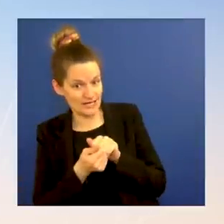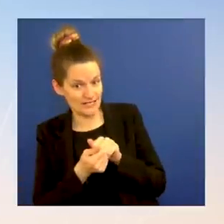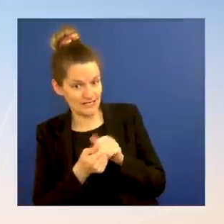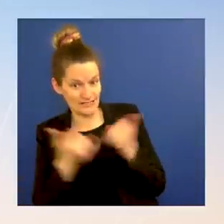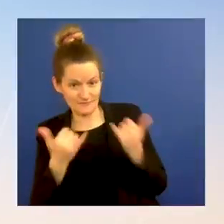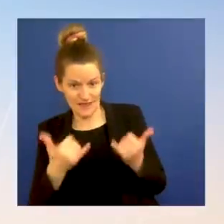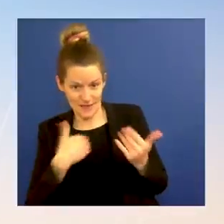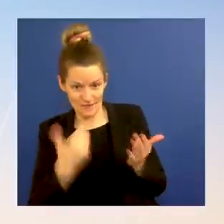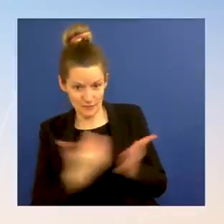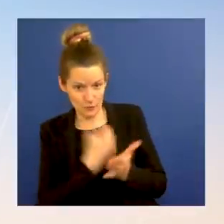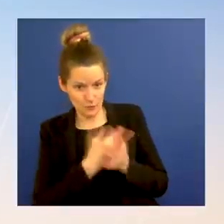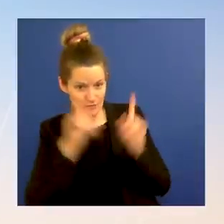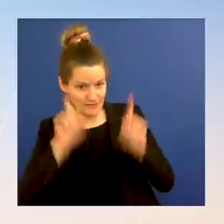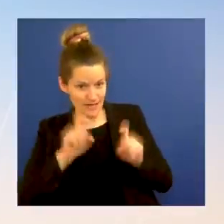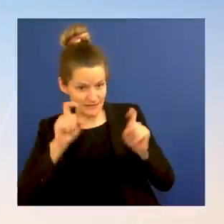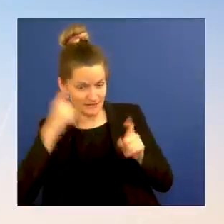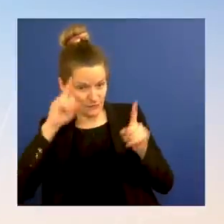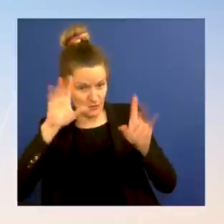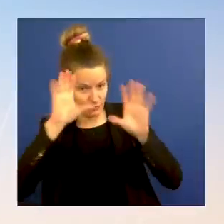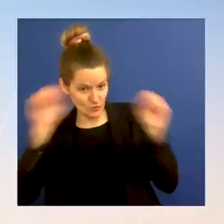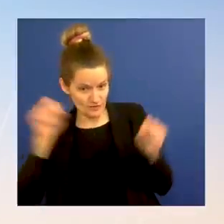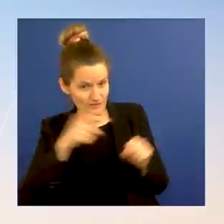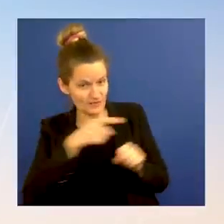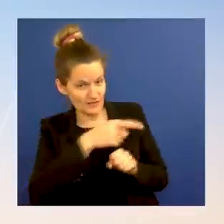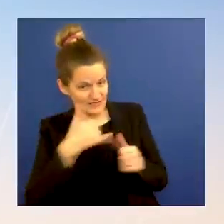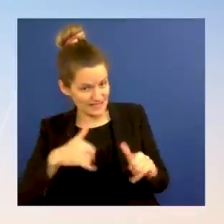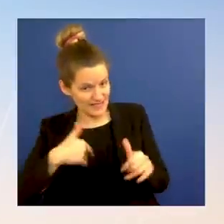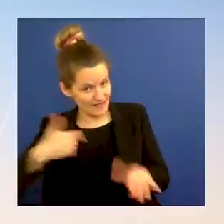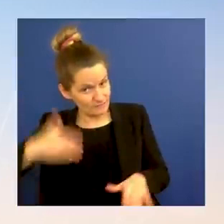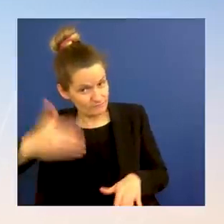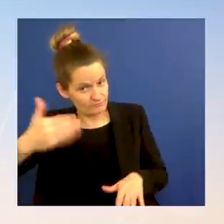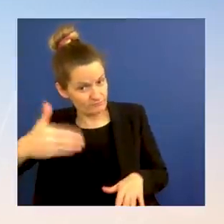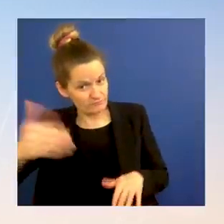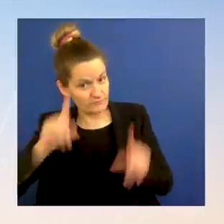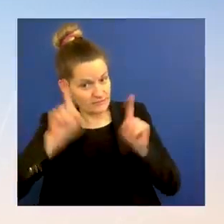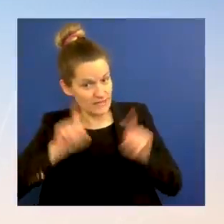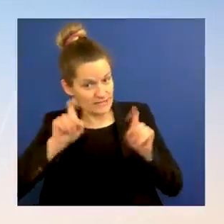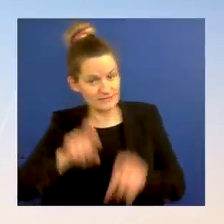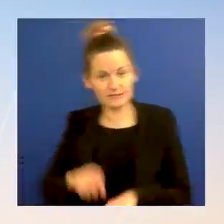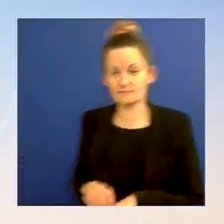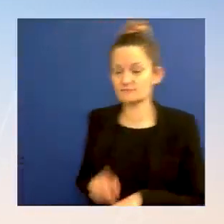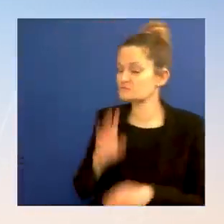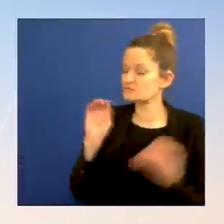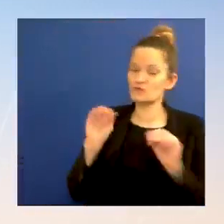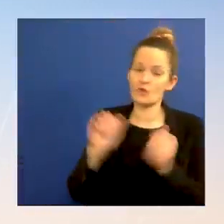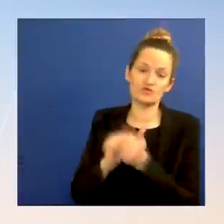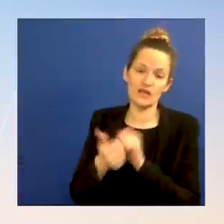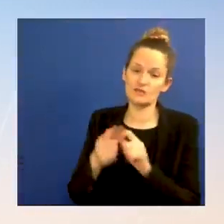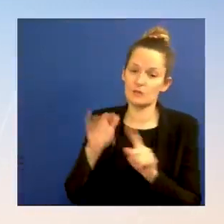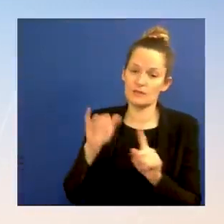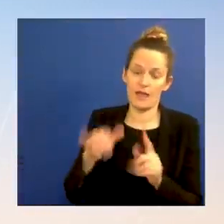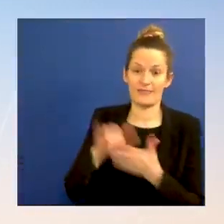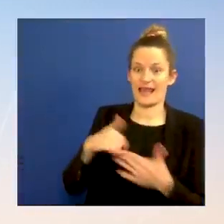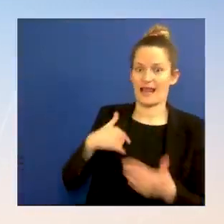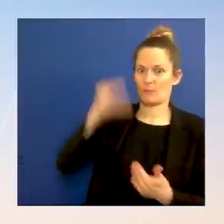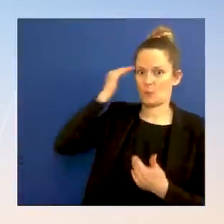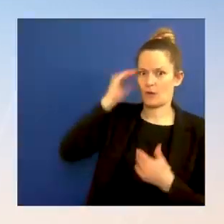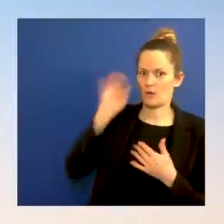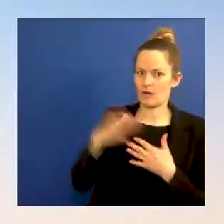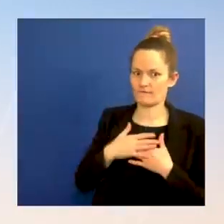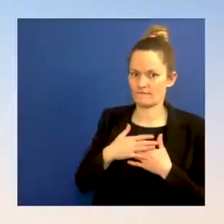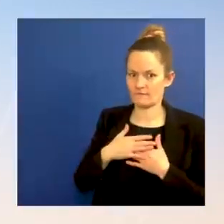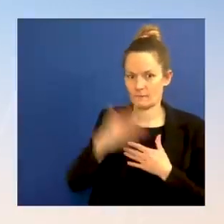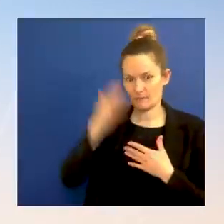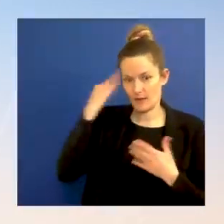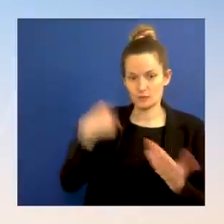COVID? There have not been changes to the testing protocol that I'm aware of. I would note that for all of us, we are still tested. If you see the president,